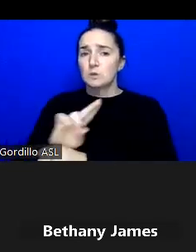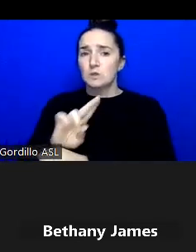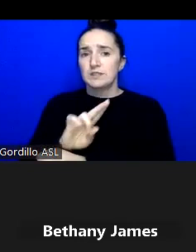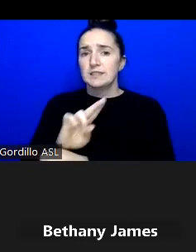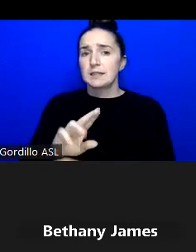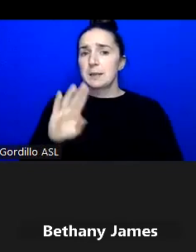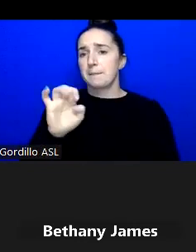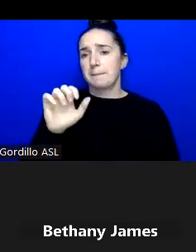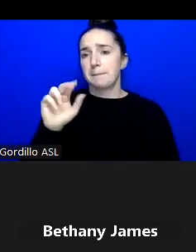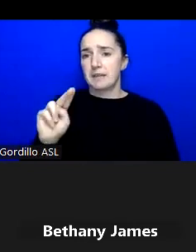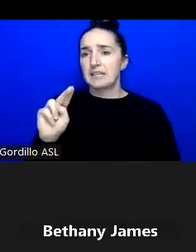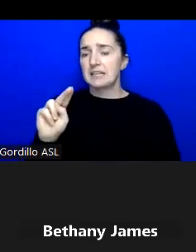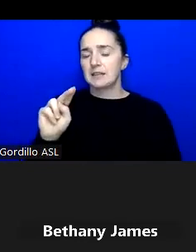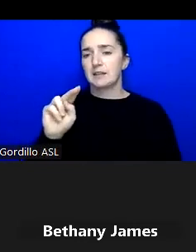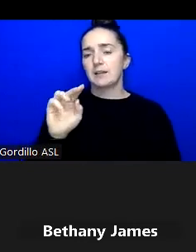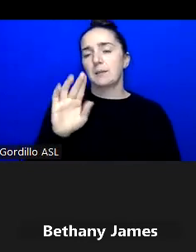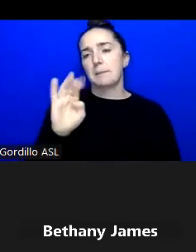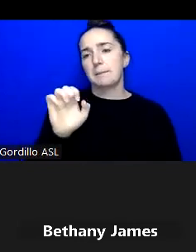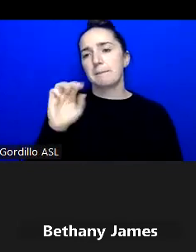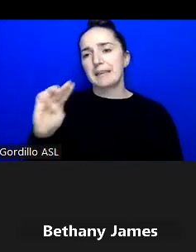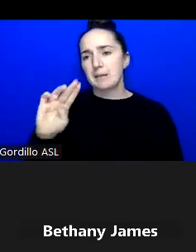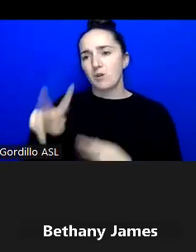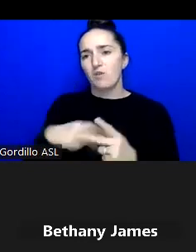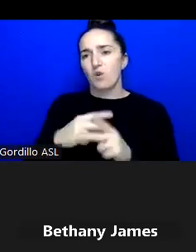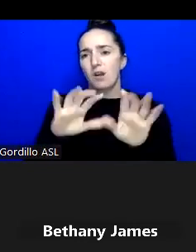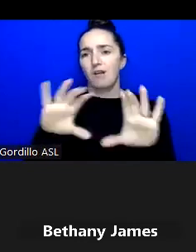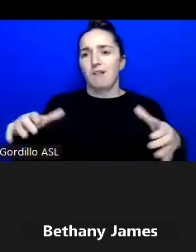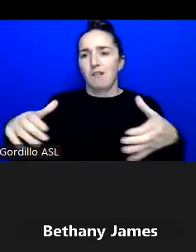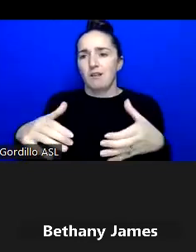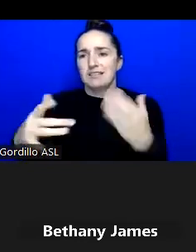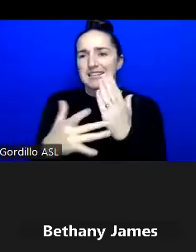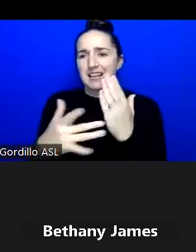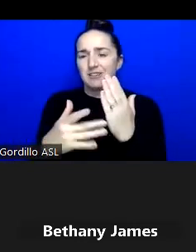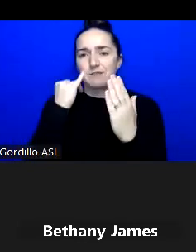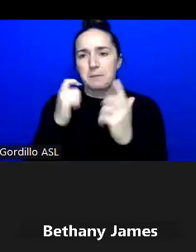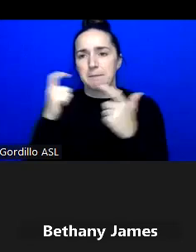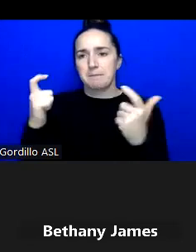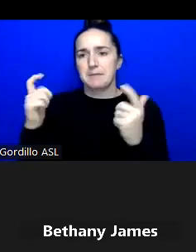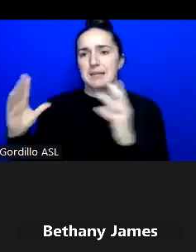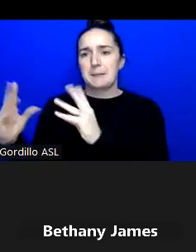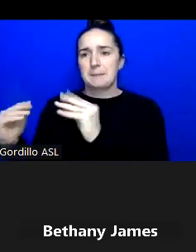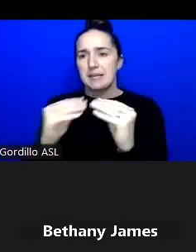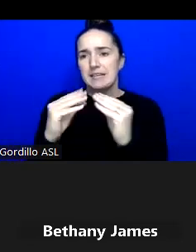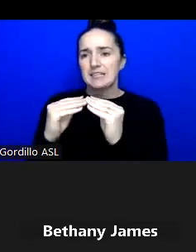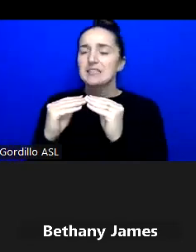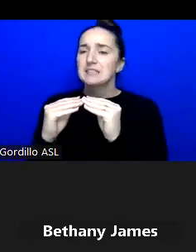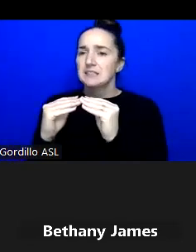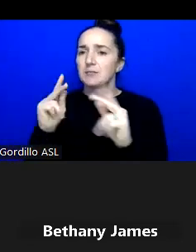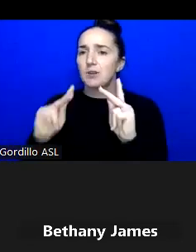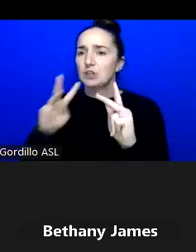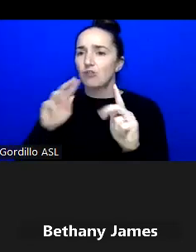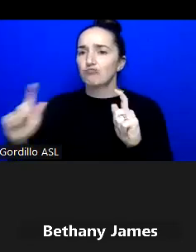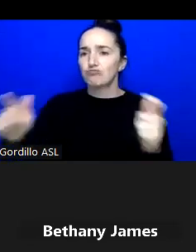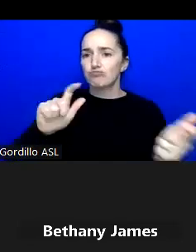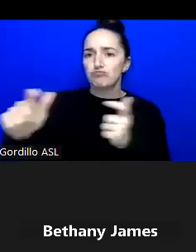on different kind of directional beams or all of them. If they're in a big meeting where people are talking from lots of different areas, that makes a huge difference